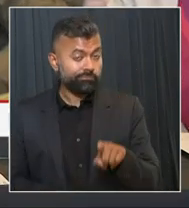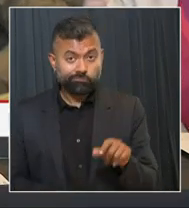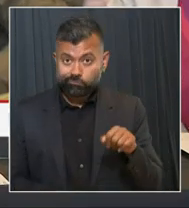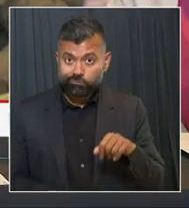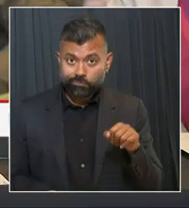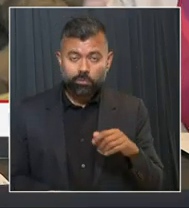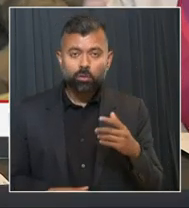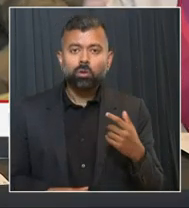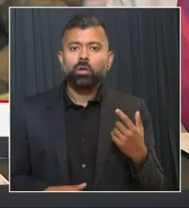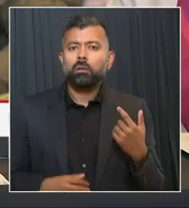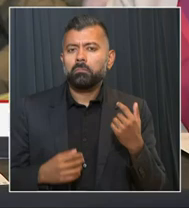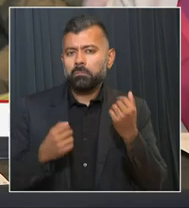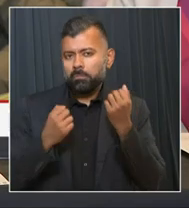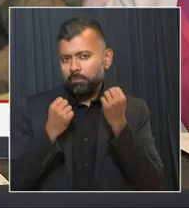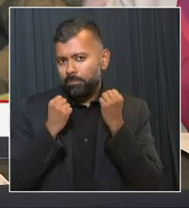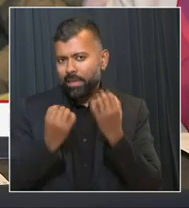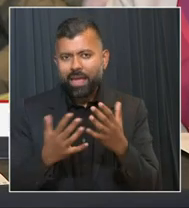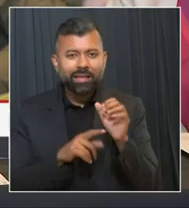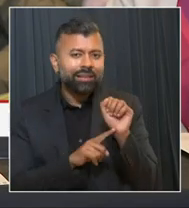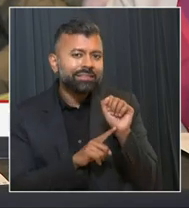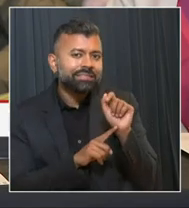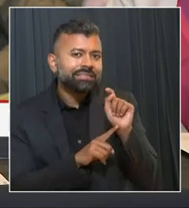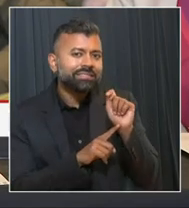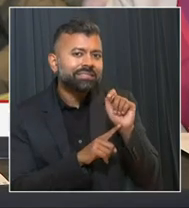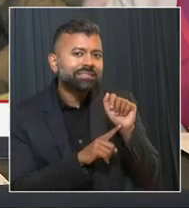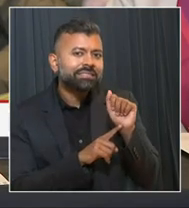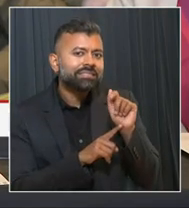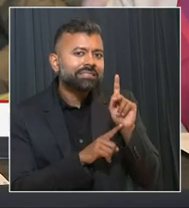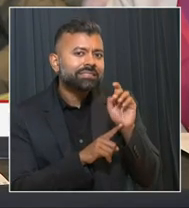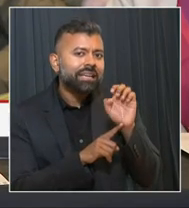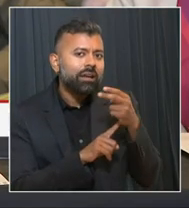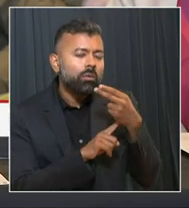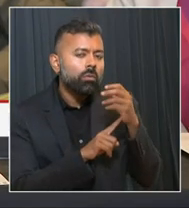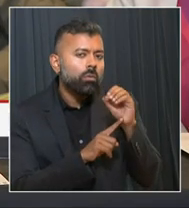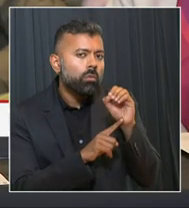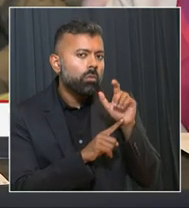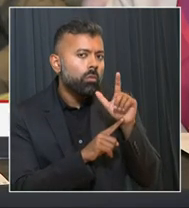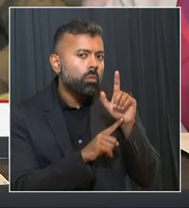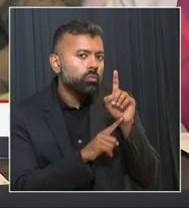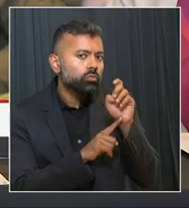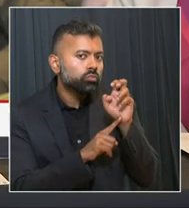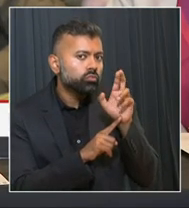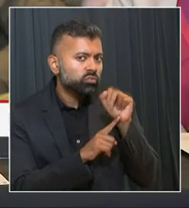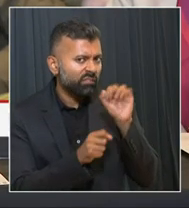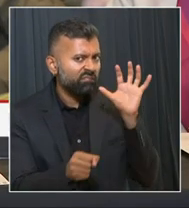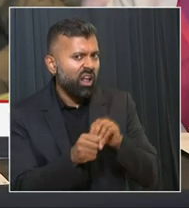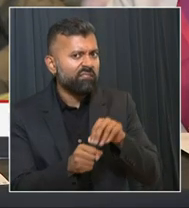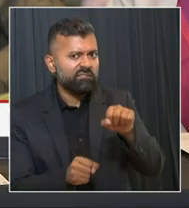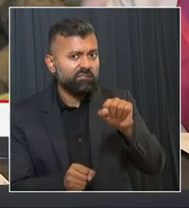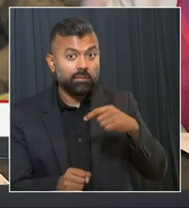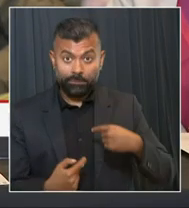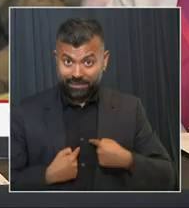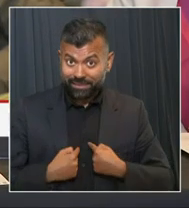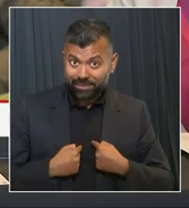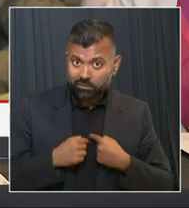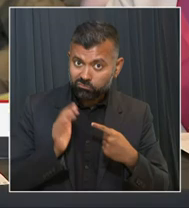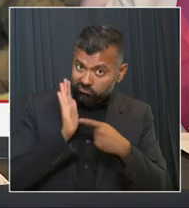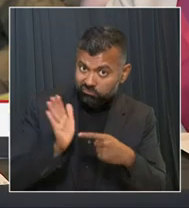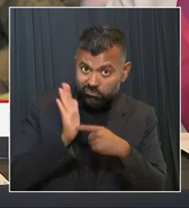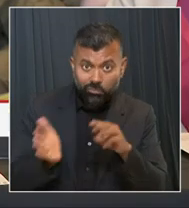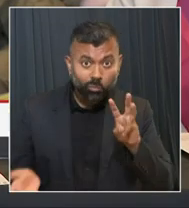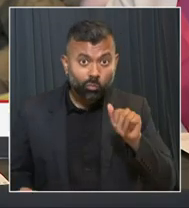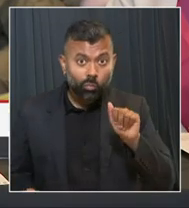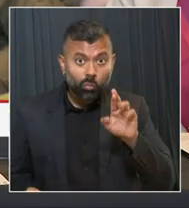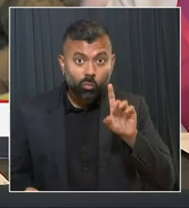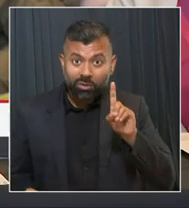8 wards, and I represent Ward 8. So we're very focused on continuing